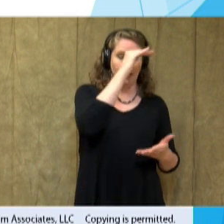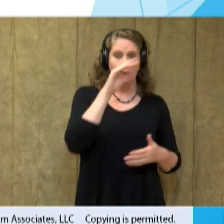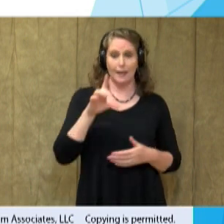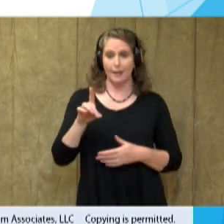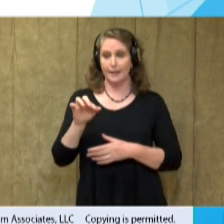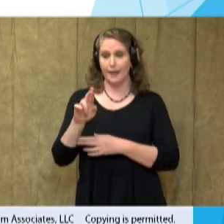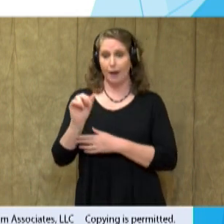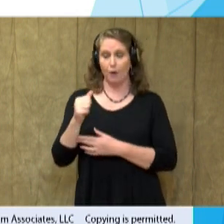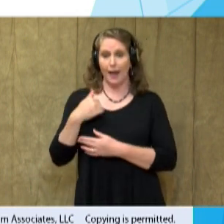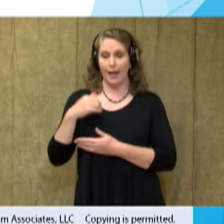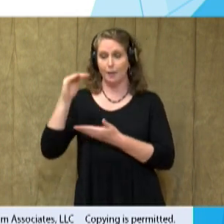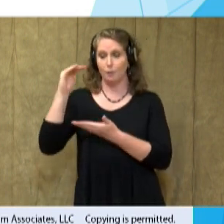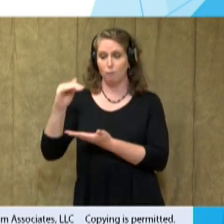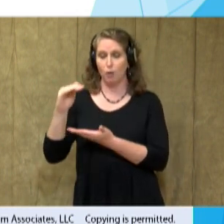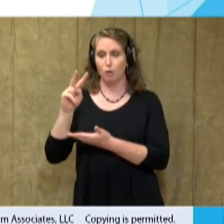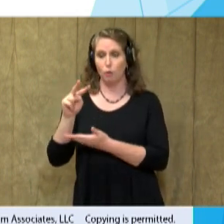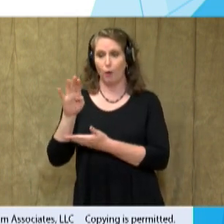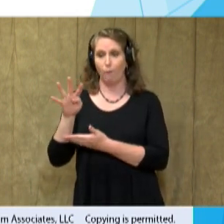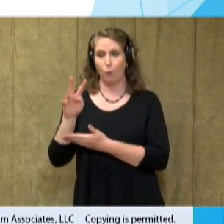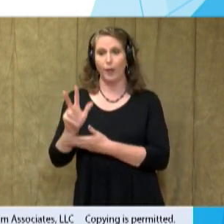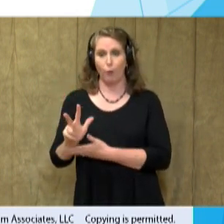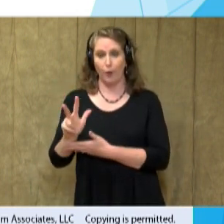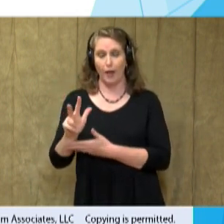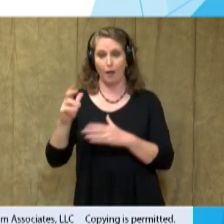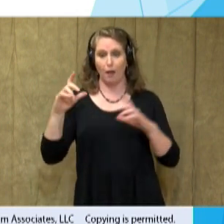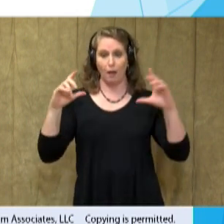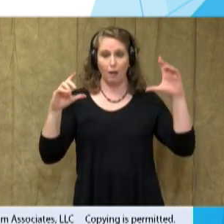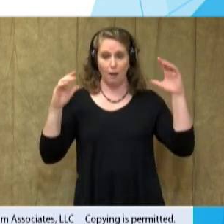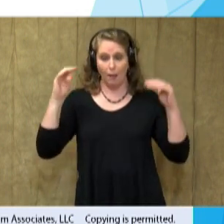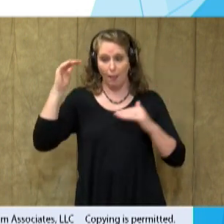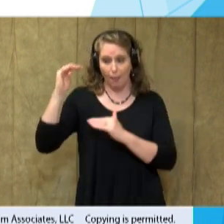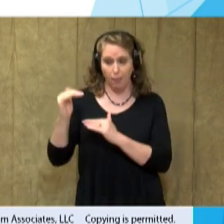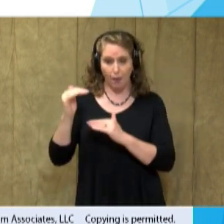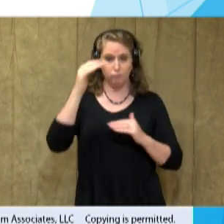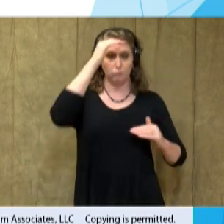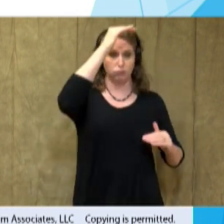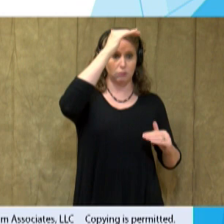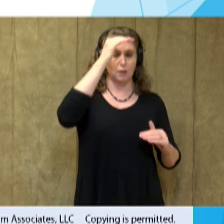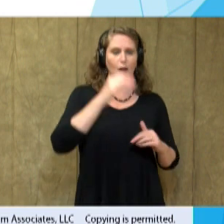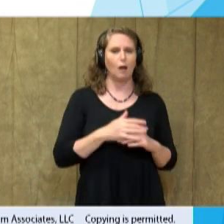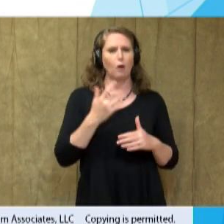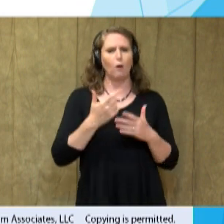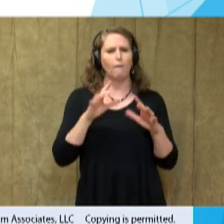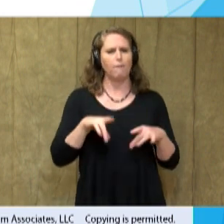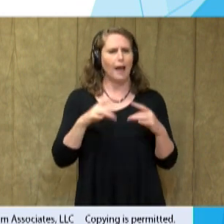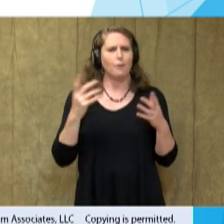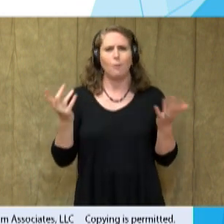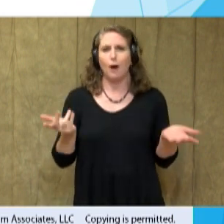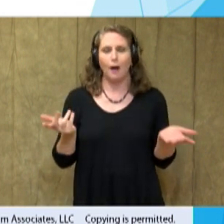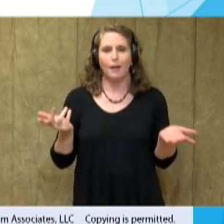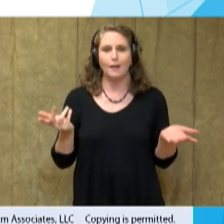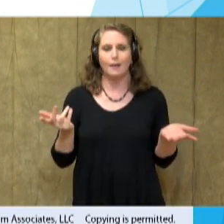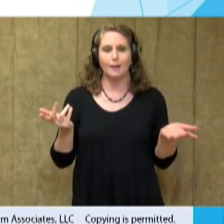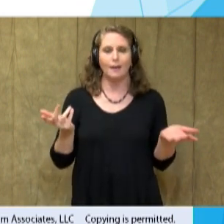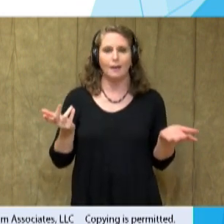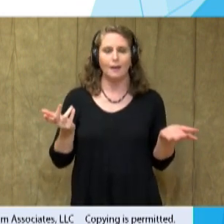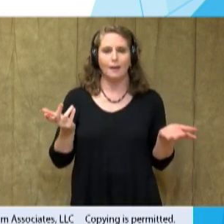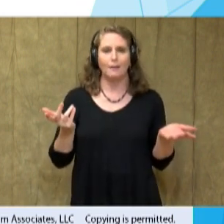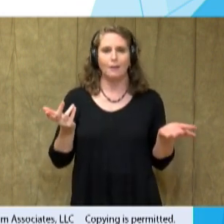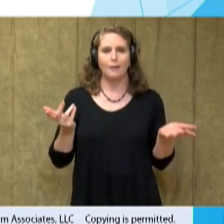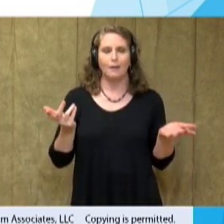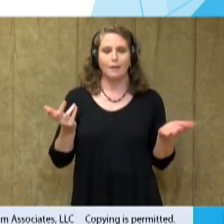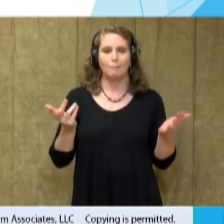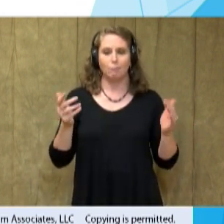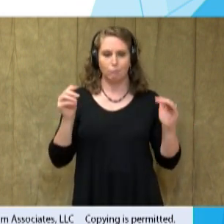has 243 Pet Pal cards. What are you trying to find out? That's right, you're trying to find